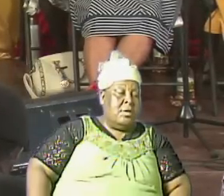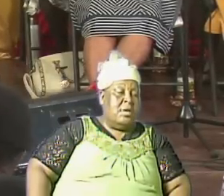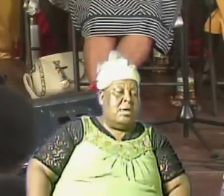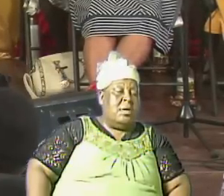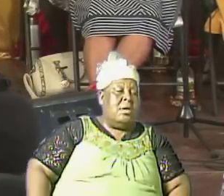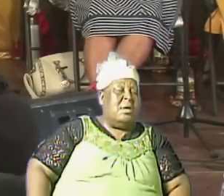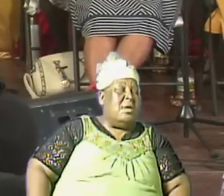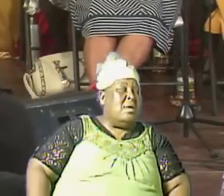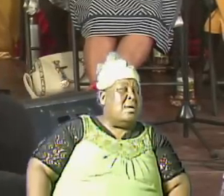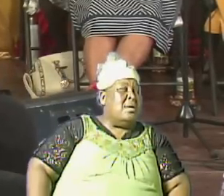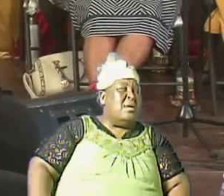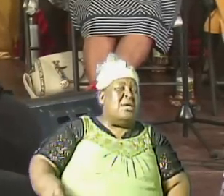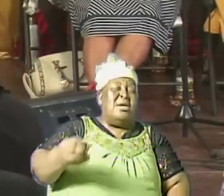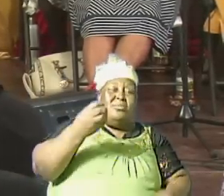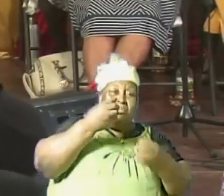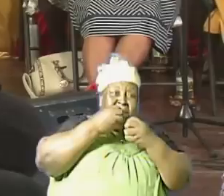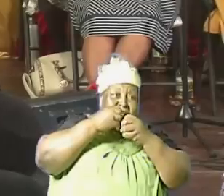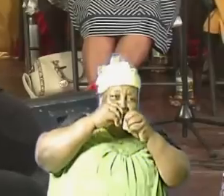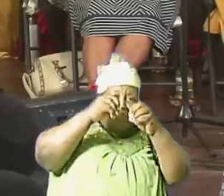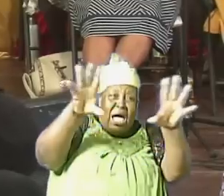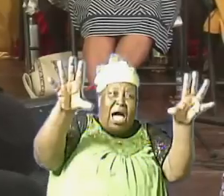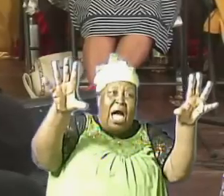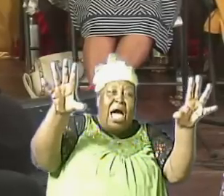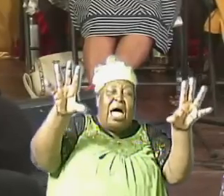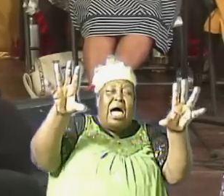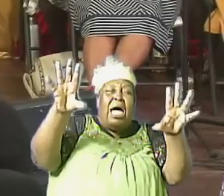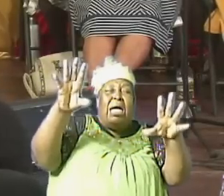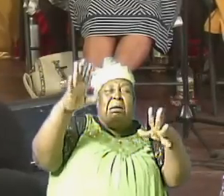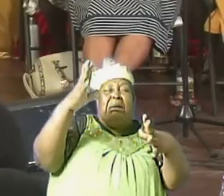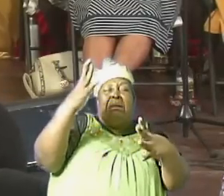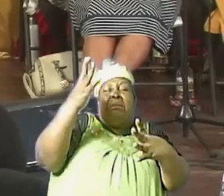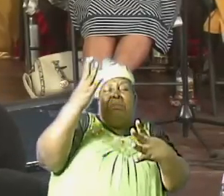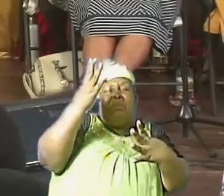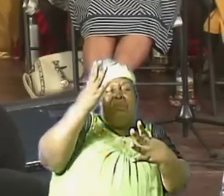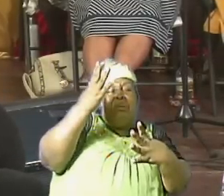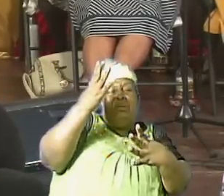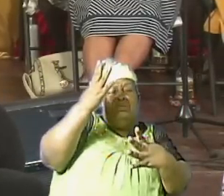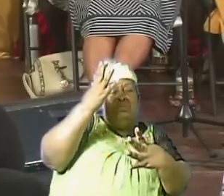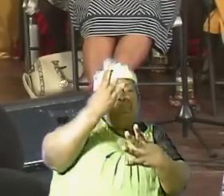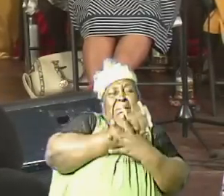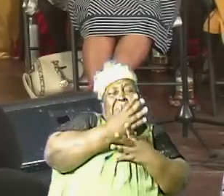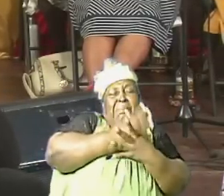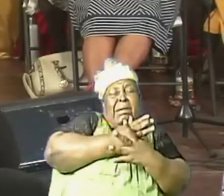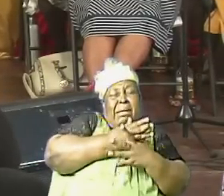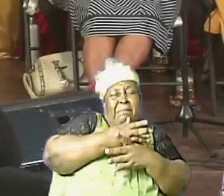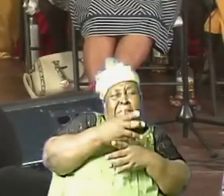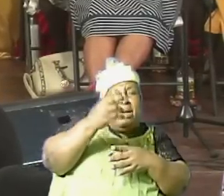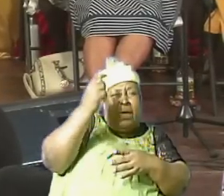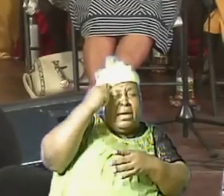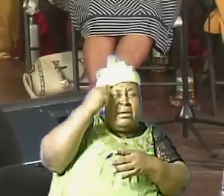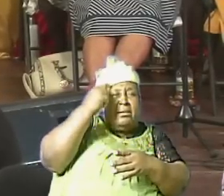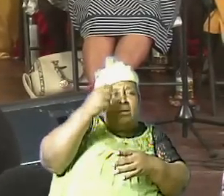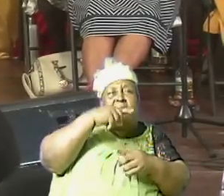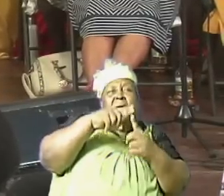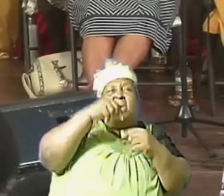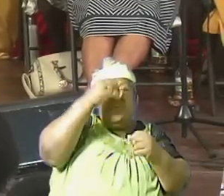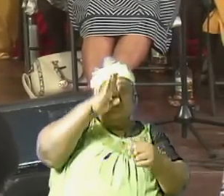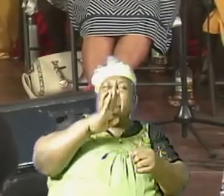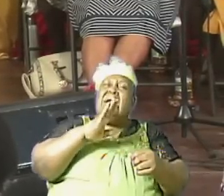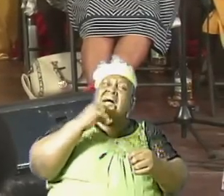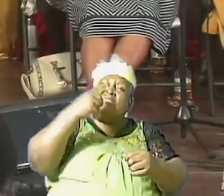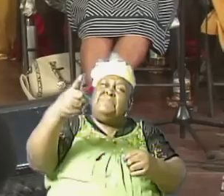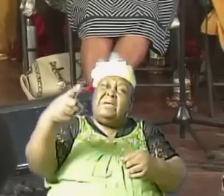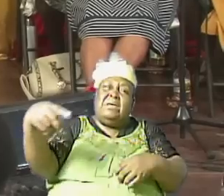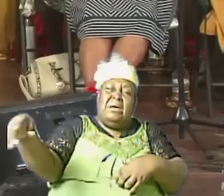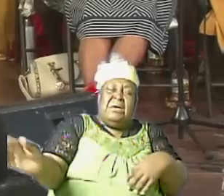the songwriter said, he relieves my troubled mind. When he speaks,